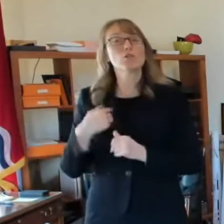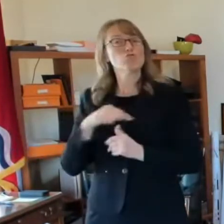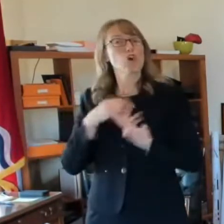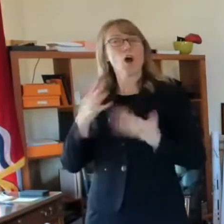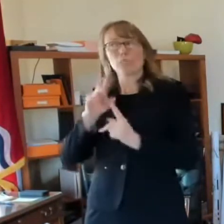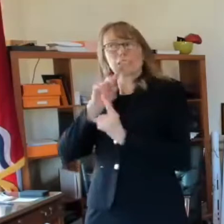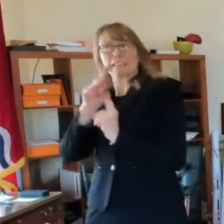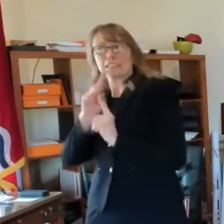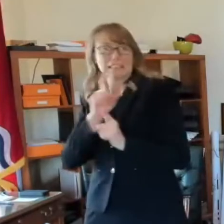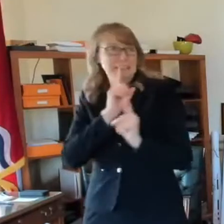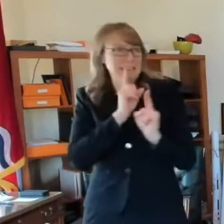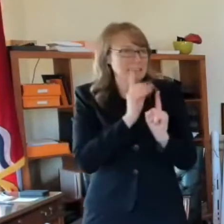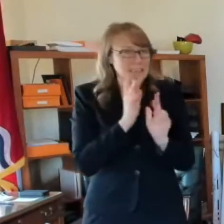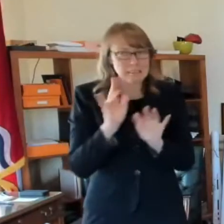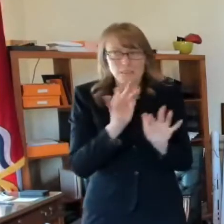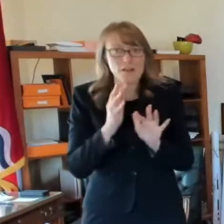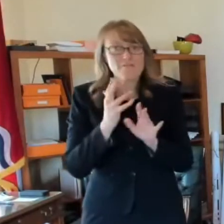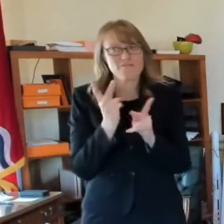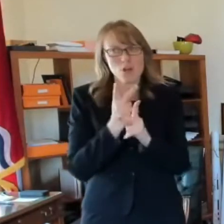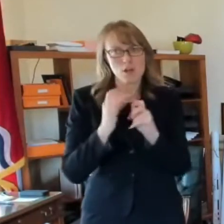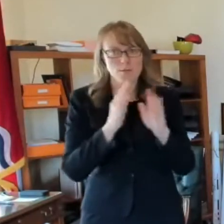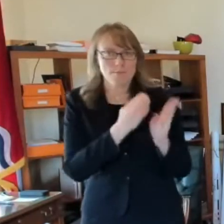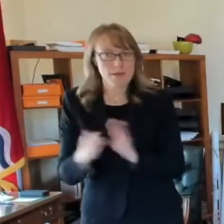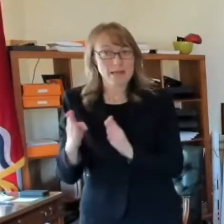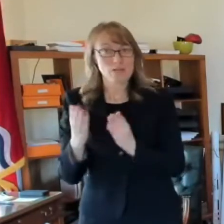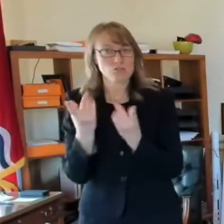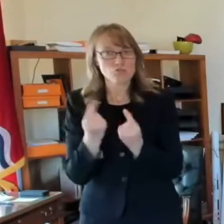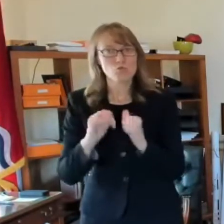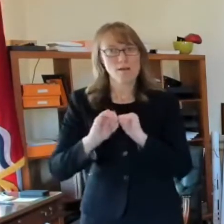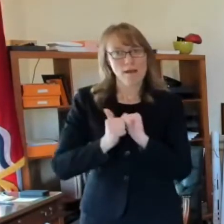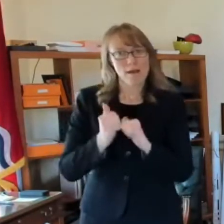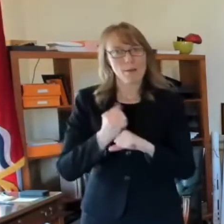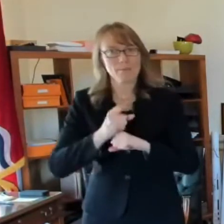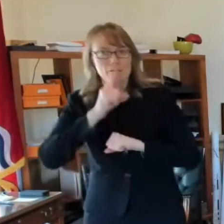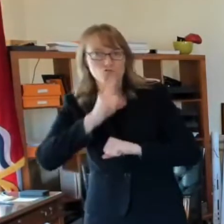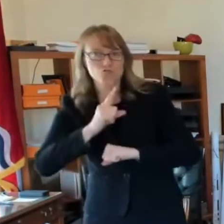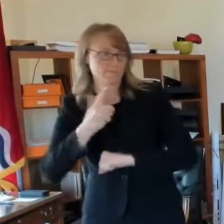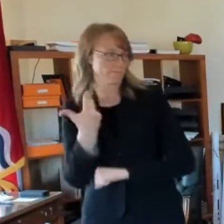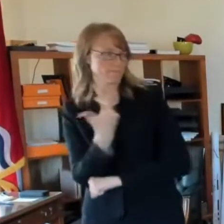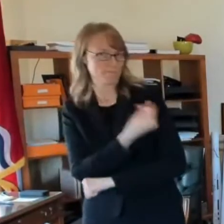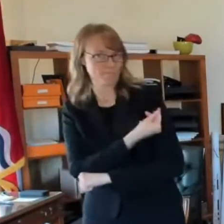CDC, working with the federally qualified health centers and private,